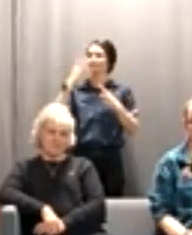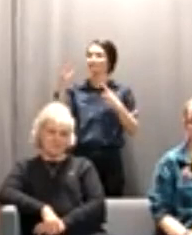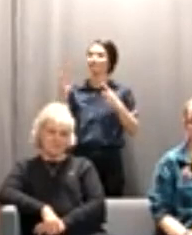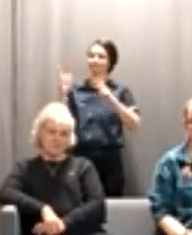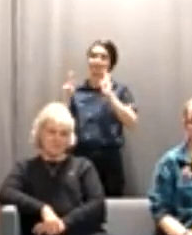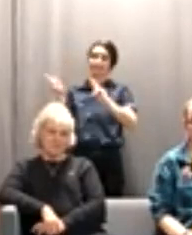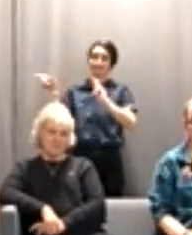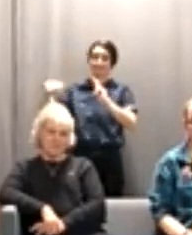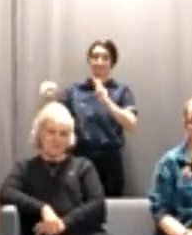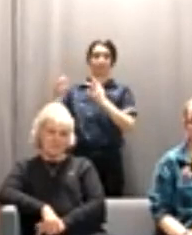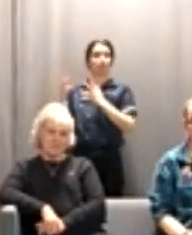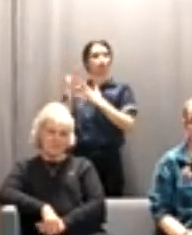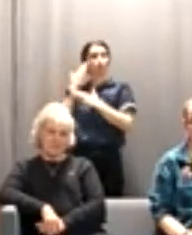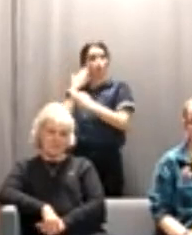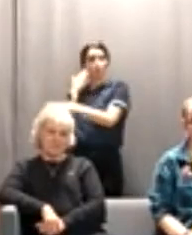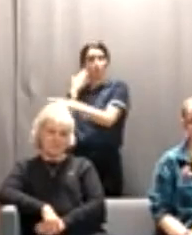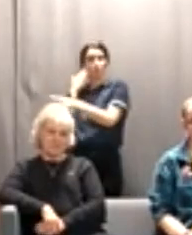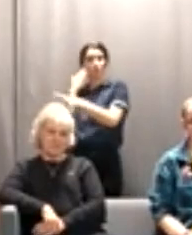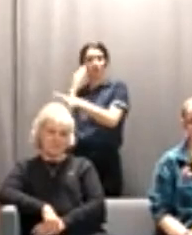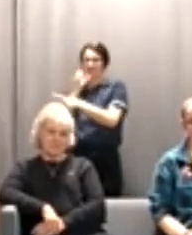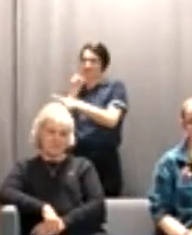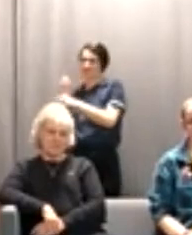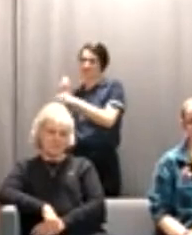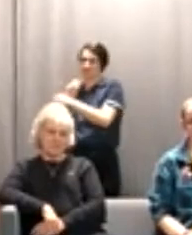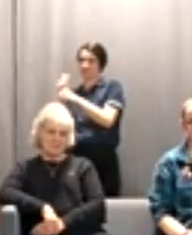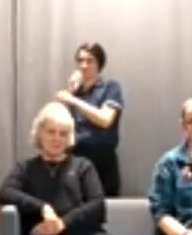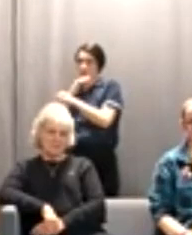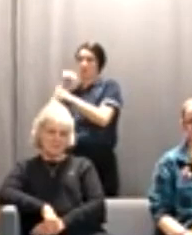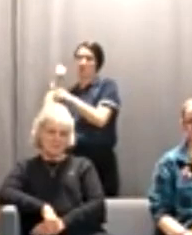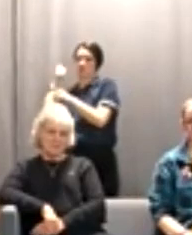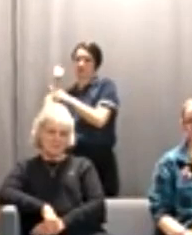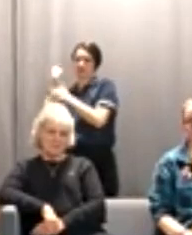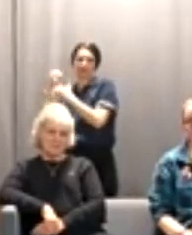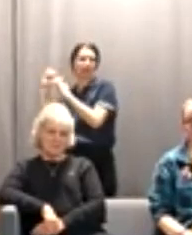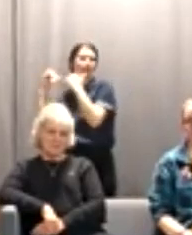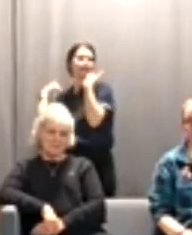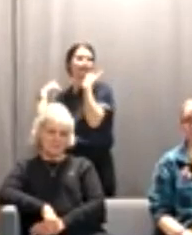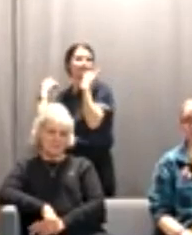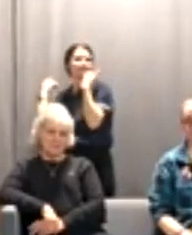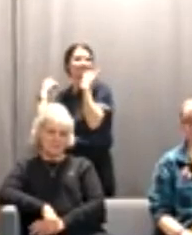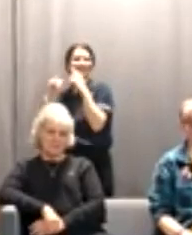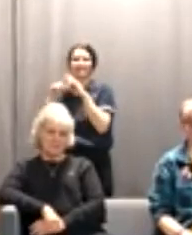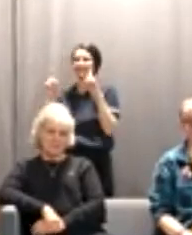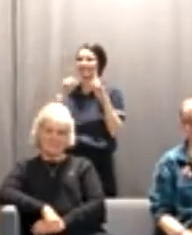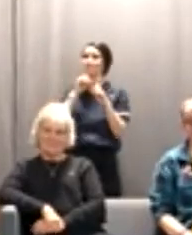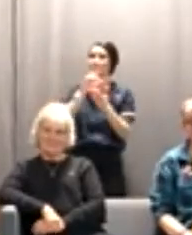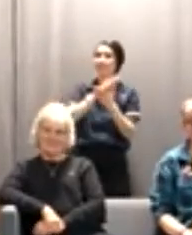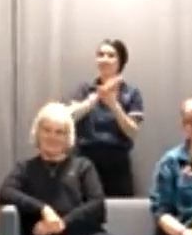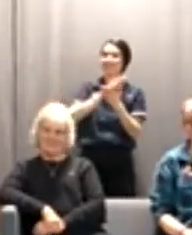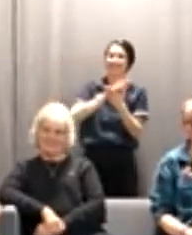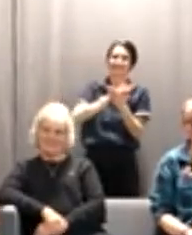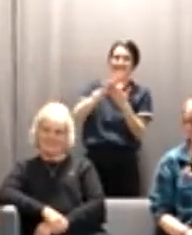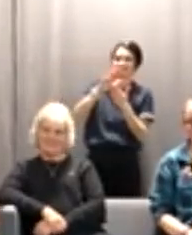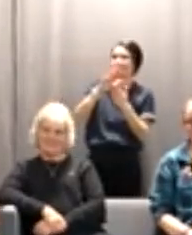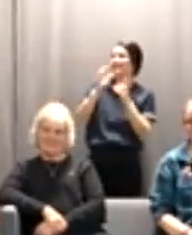known are not that old in the grand scheme of things. So it is nice to meet people who are older